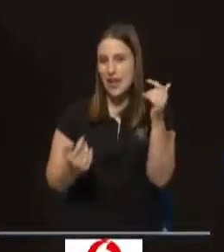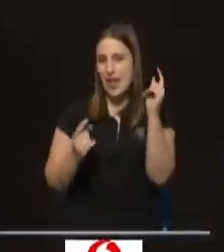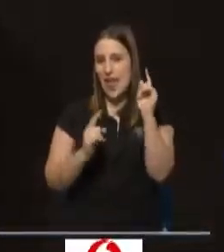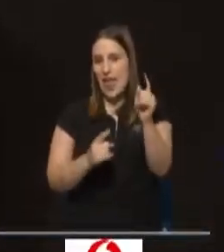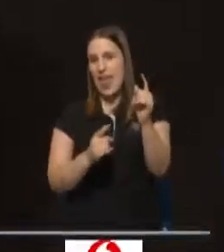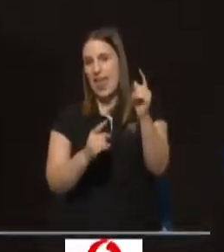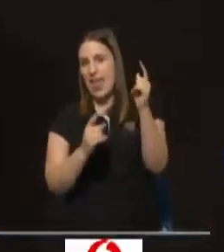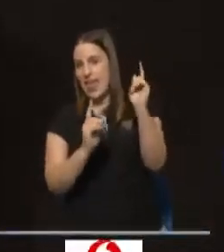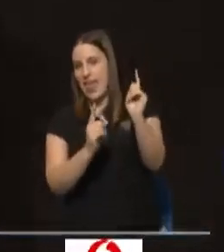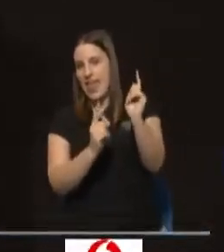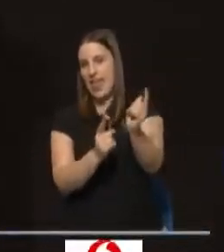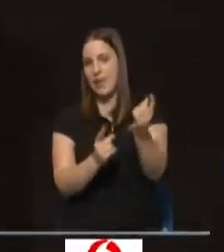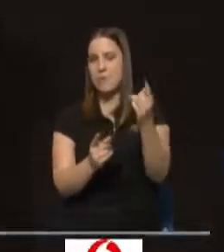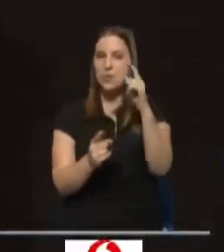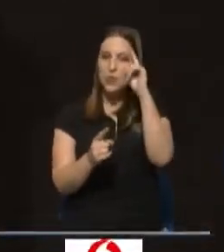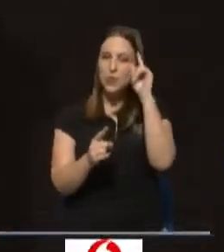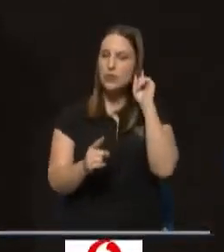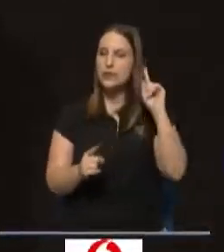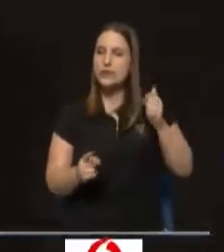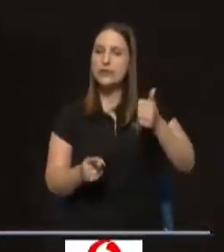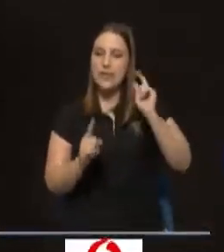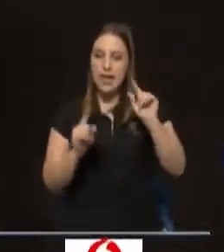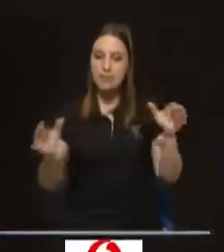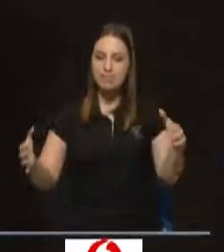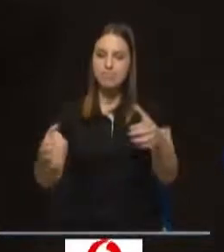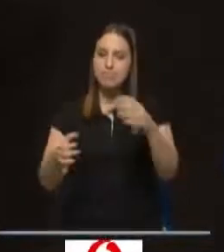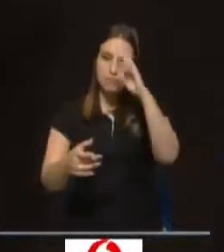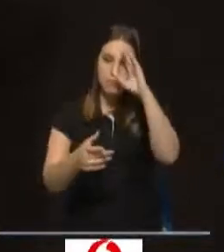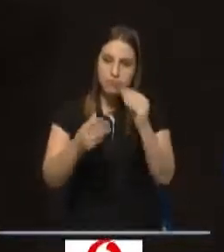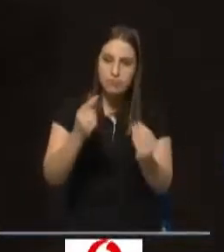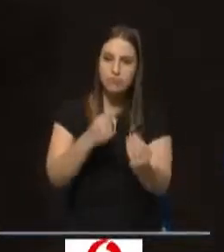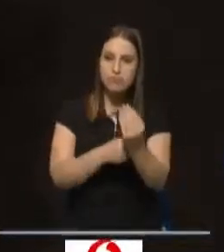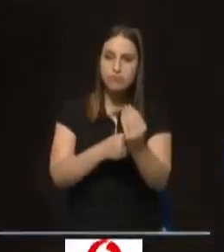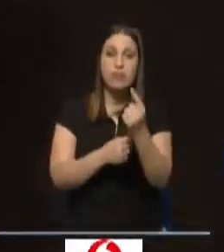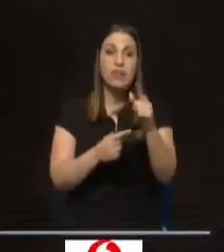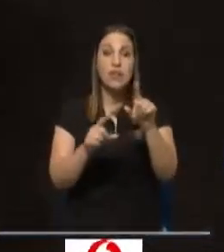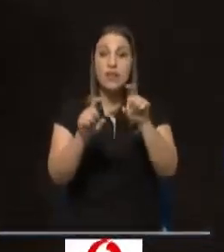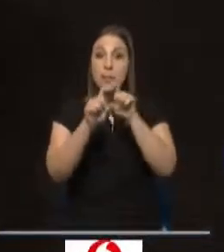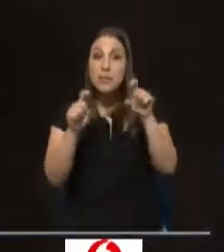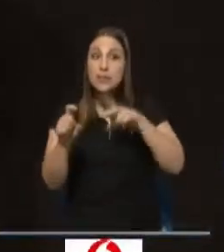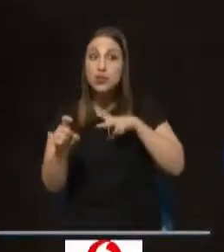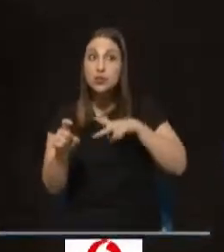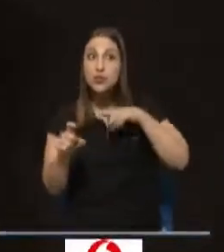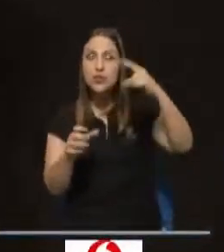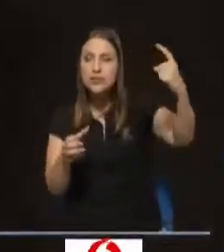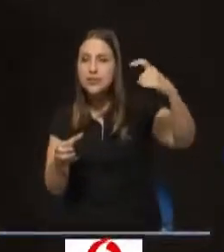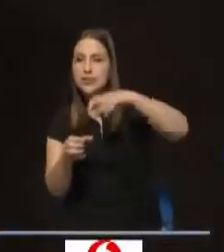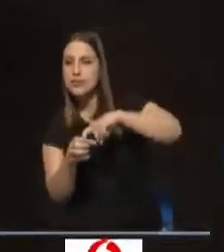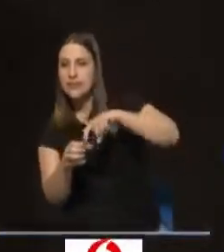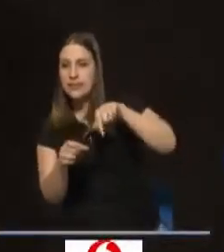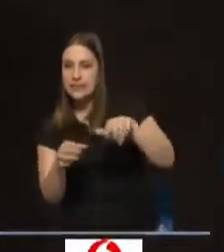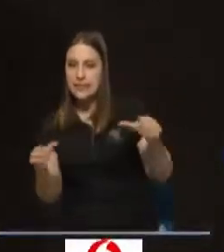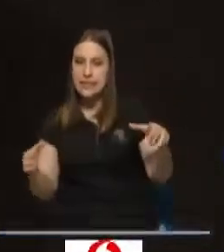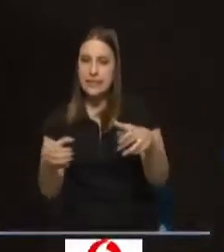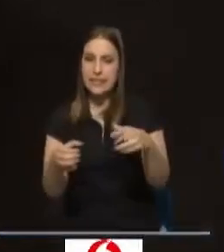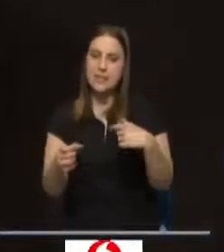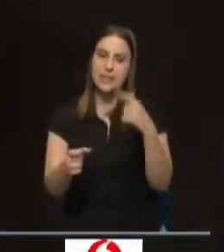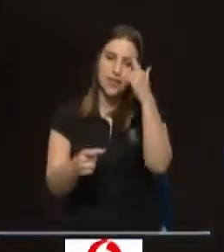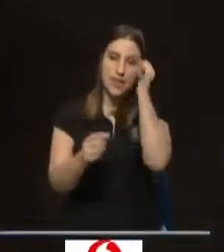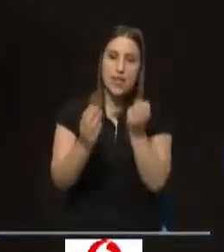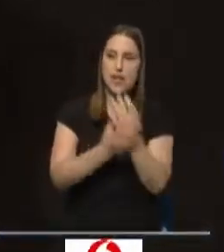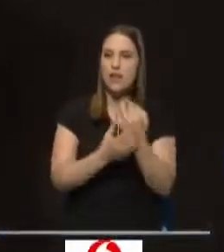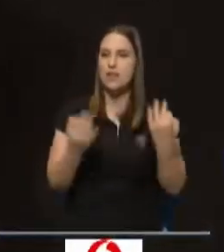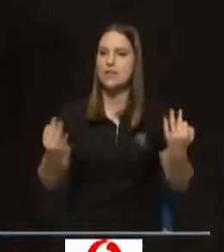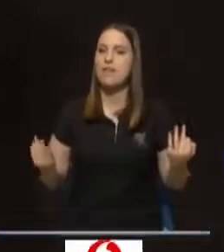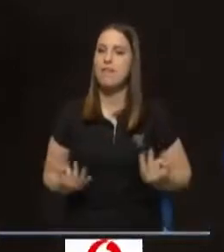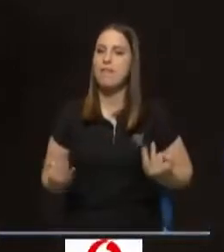so what we have to do is create a dynamic innovation ecosystem and attract Portuguese companies